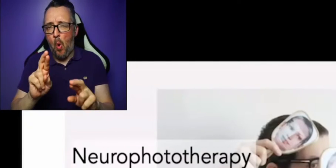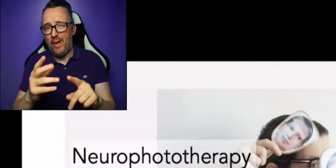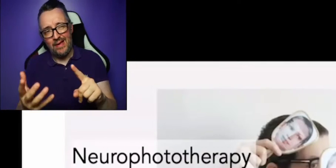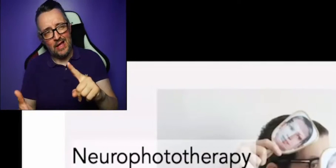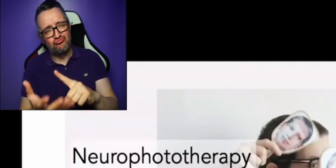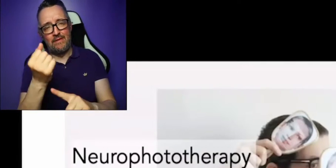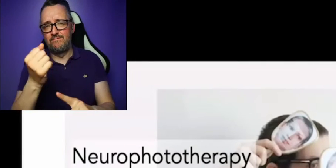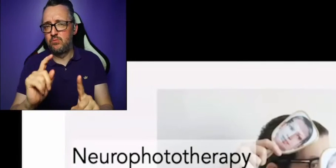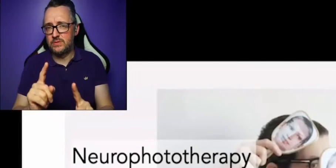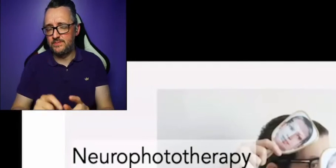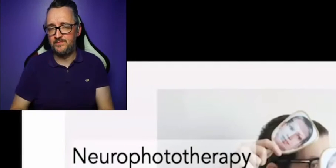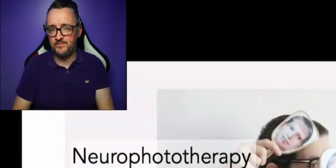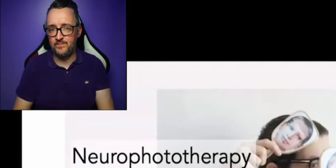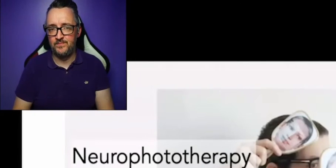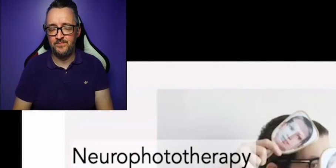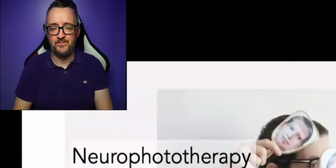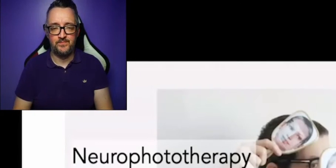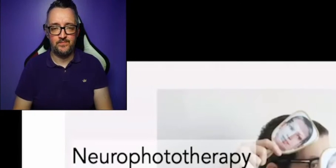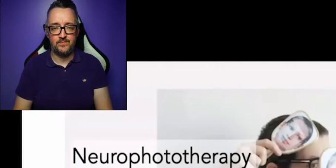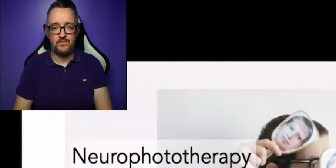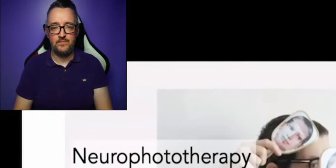how you'd like people to use it.